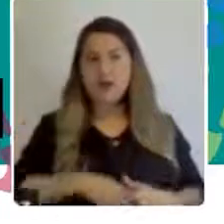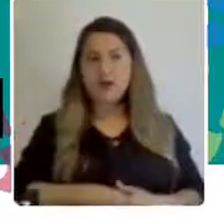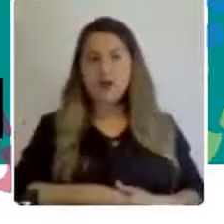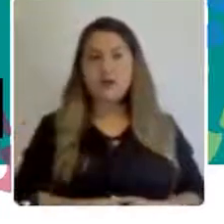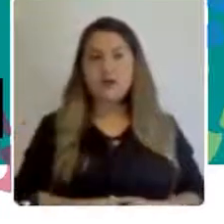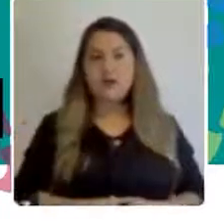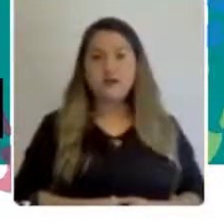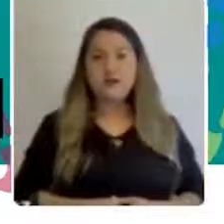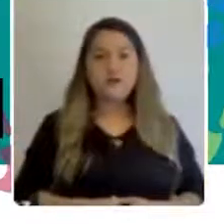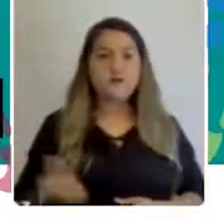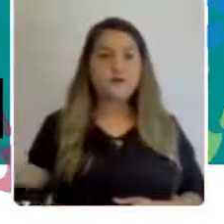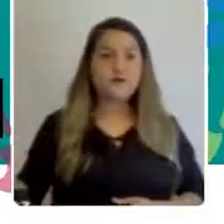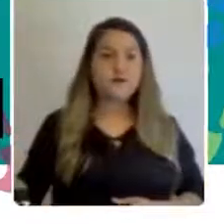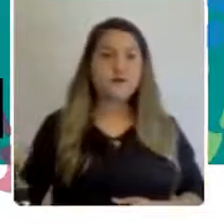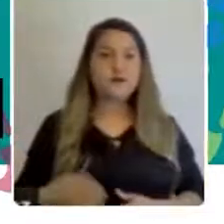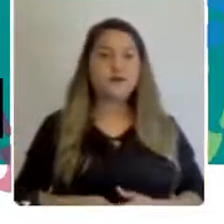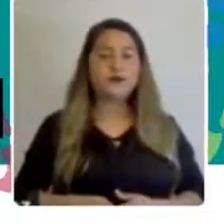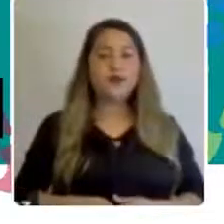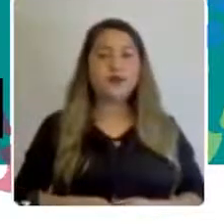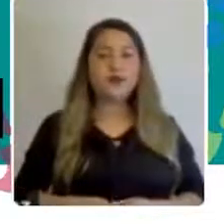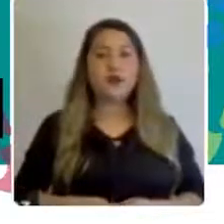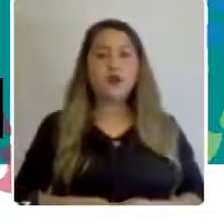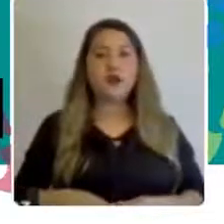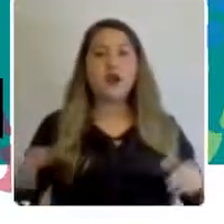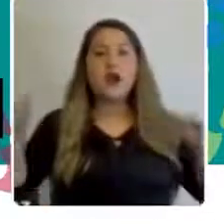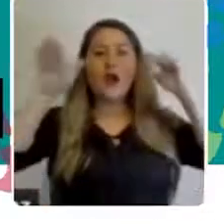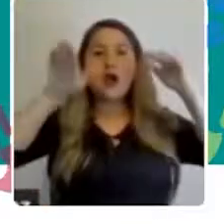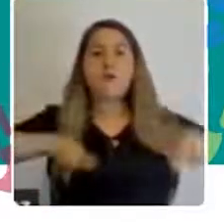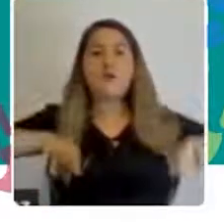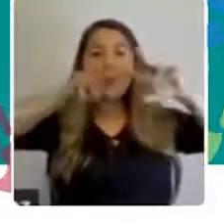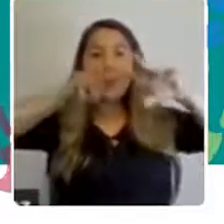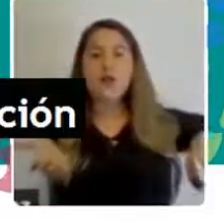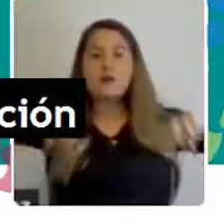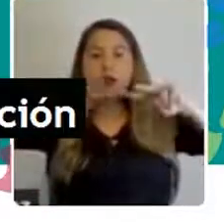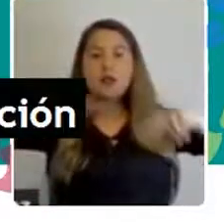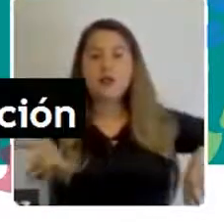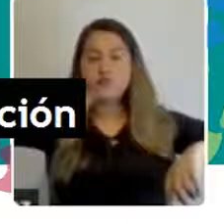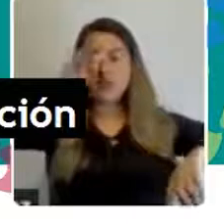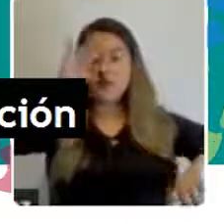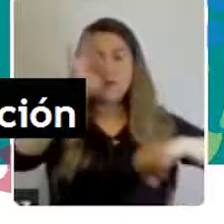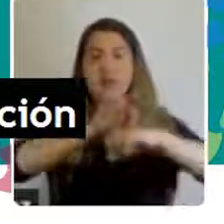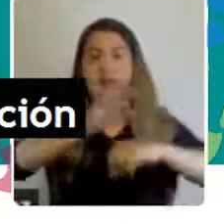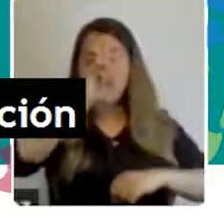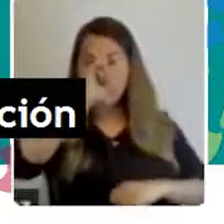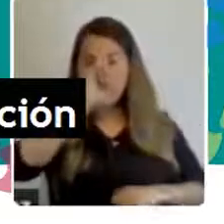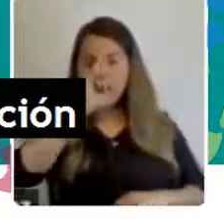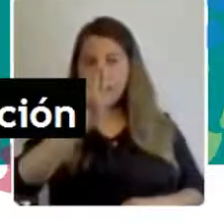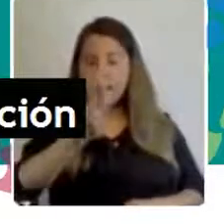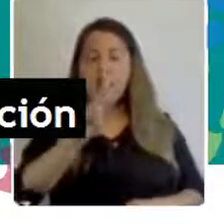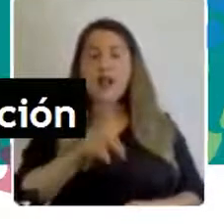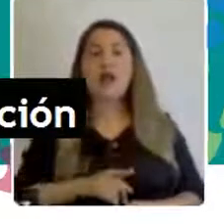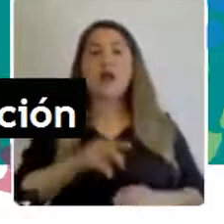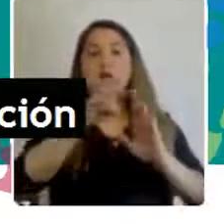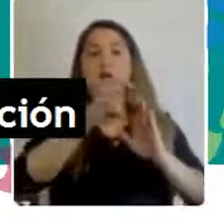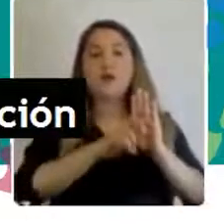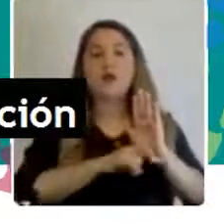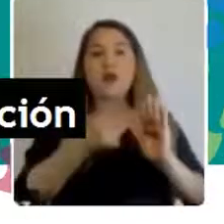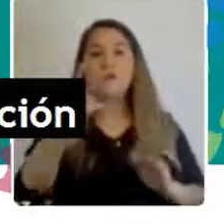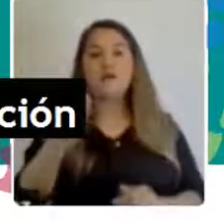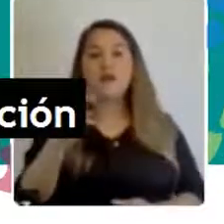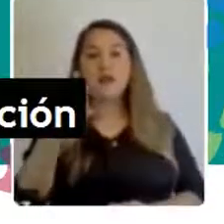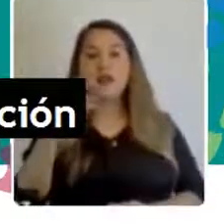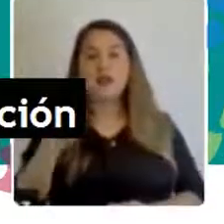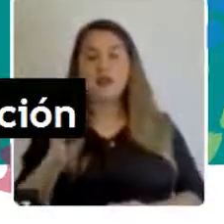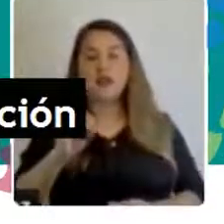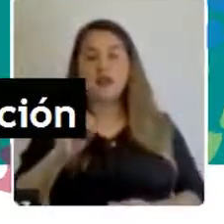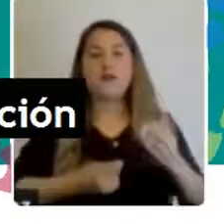the European Framework Program for Research and Innovation. And it's the biggest European research innovation